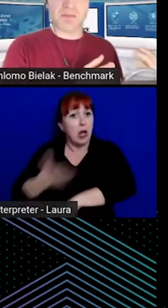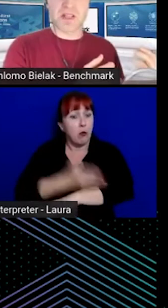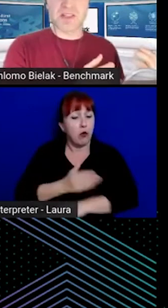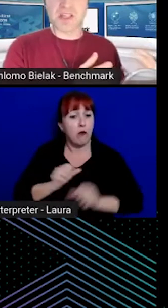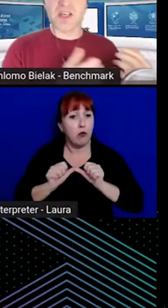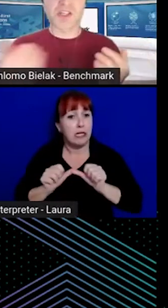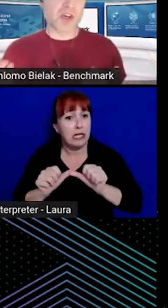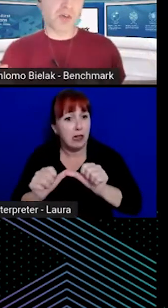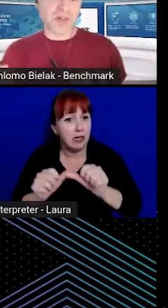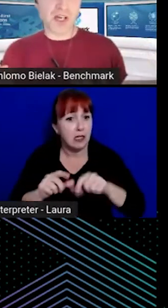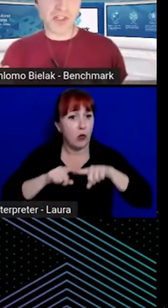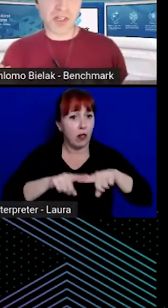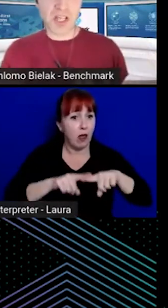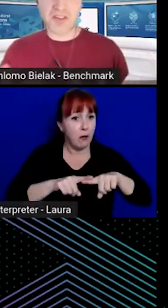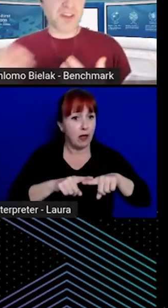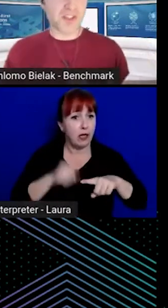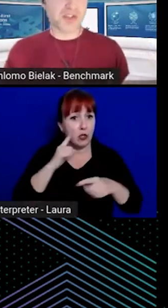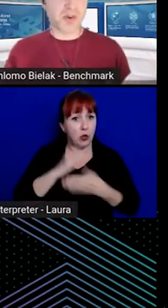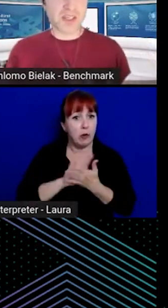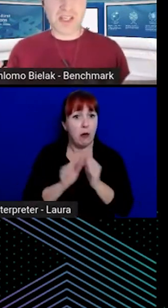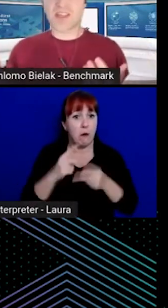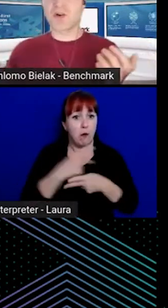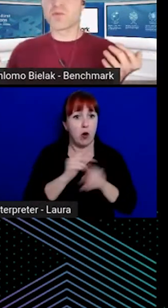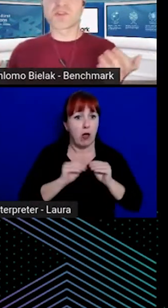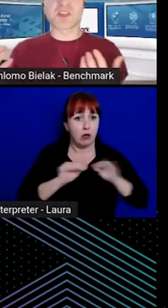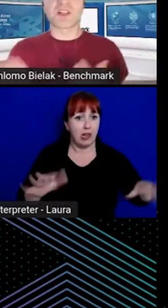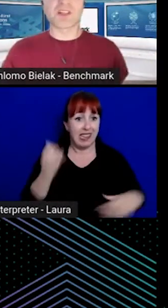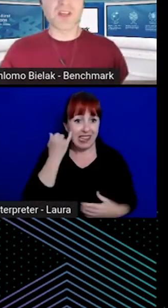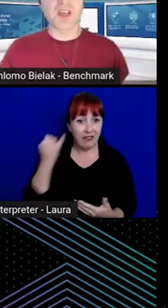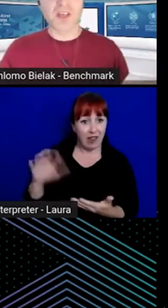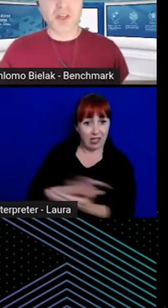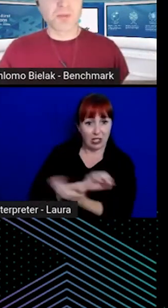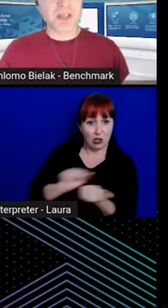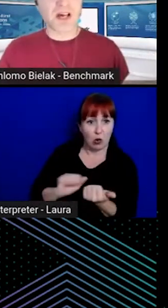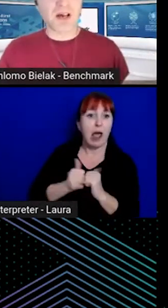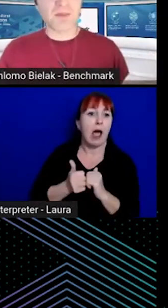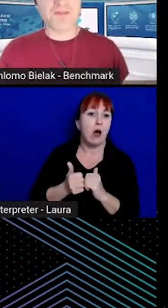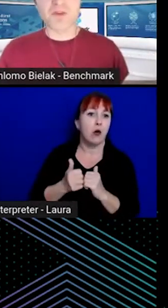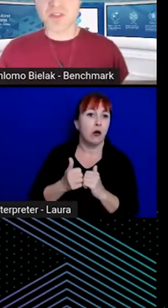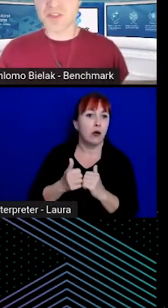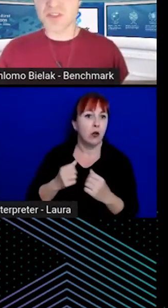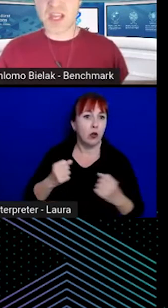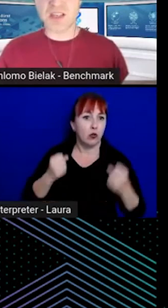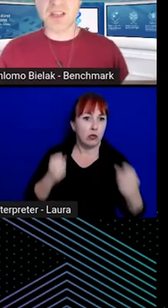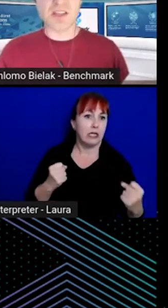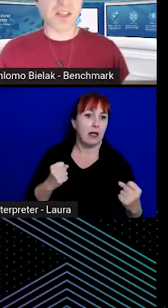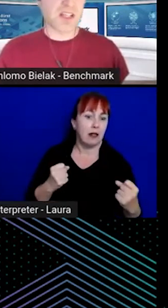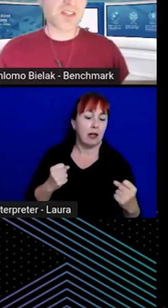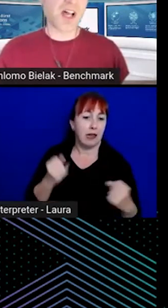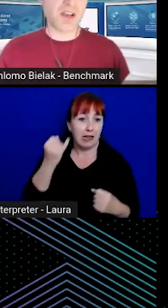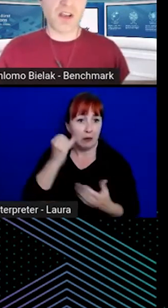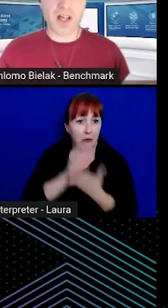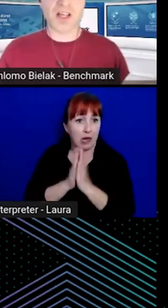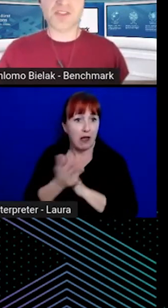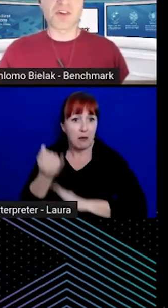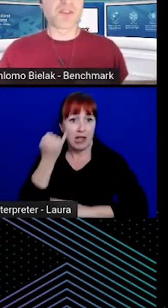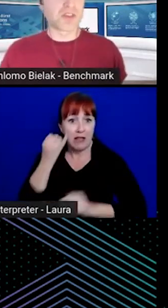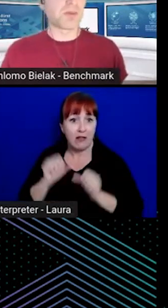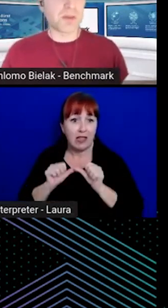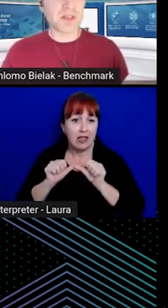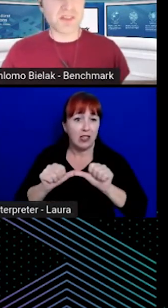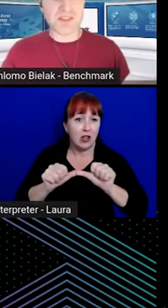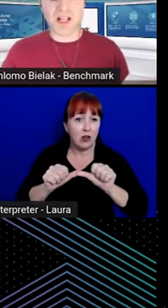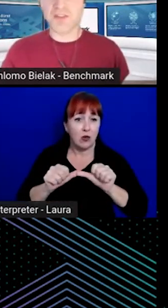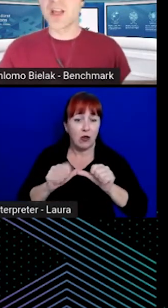and reliability to go production. And if I destroy, guess how resilient you'll become if you can sustain the entire loss of